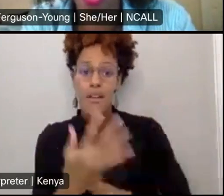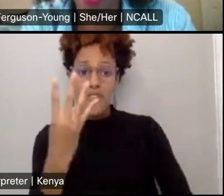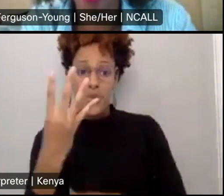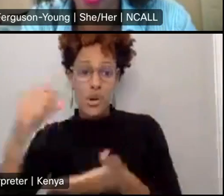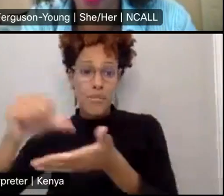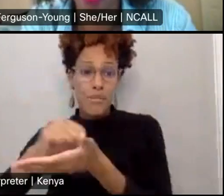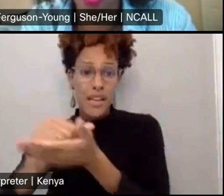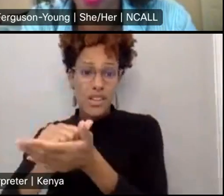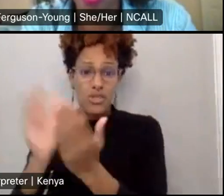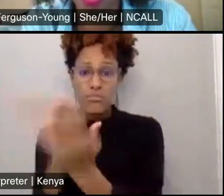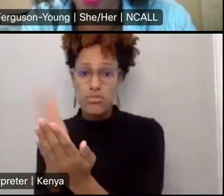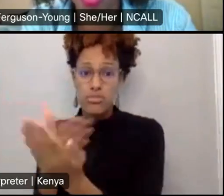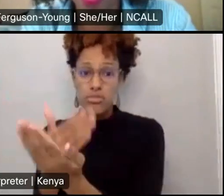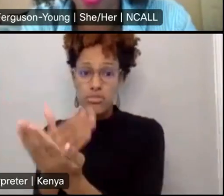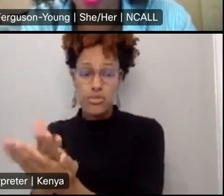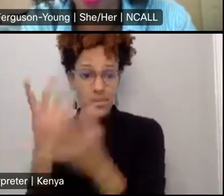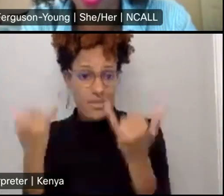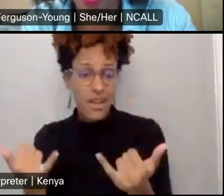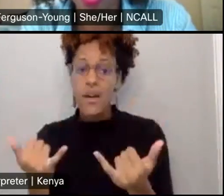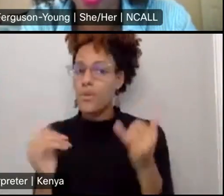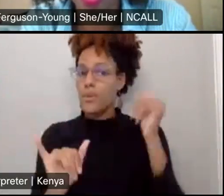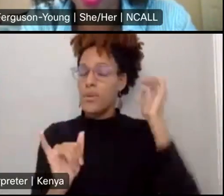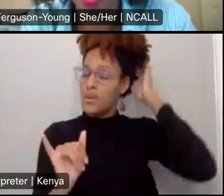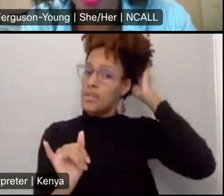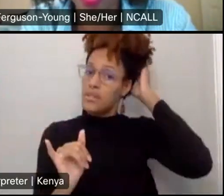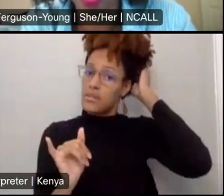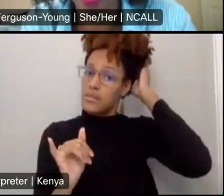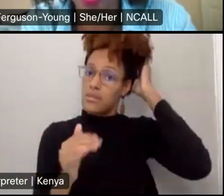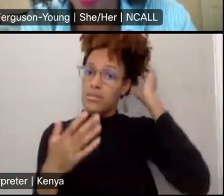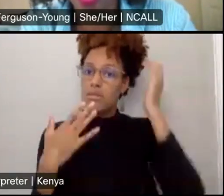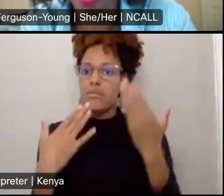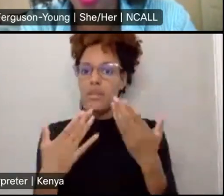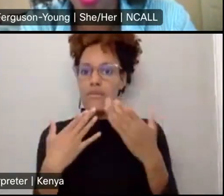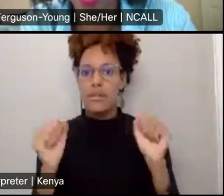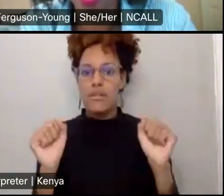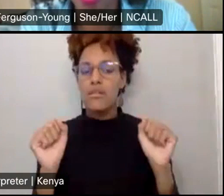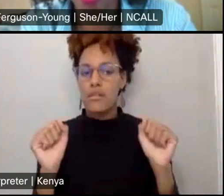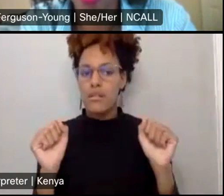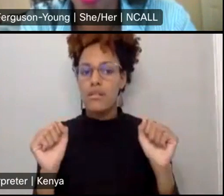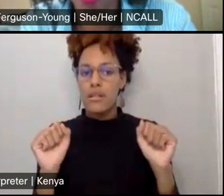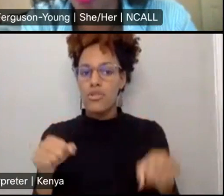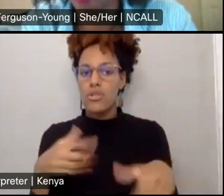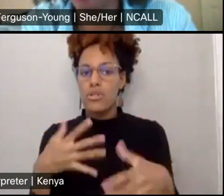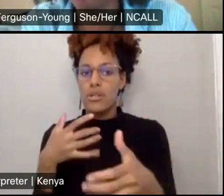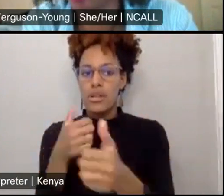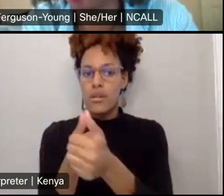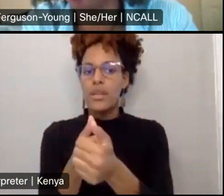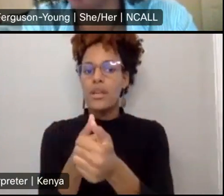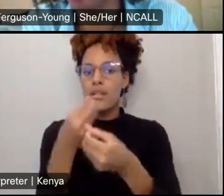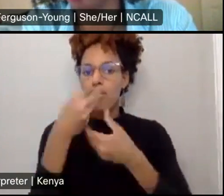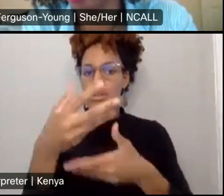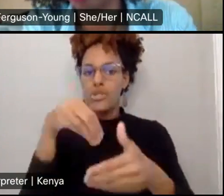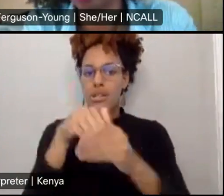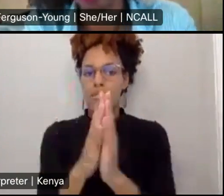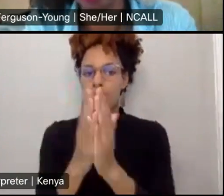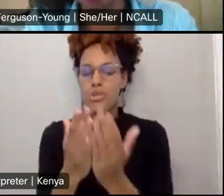to what it is now. So thankfully, they were able to update that information